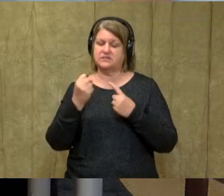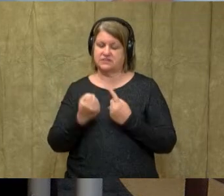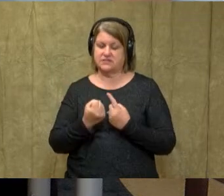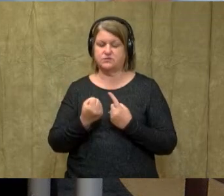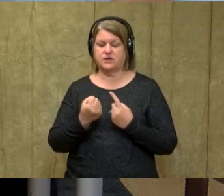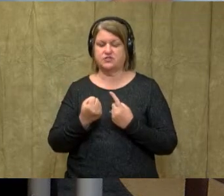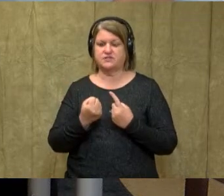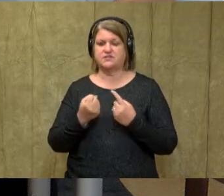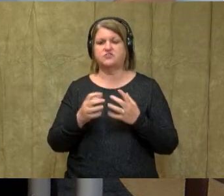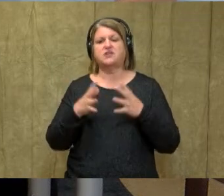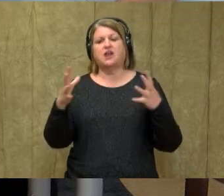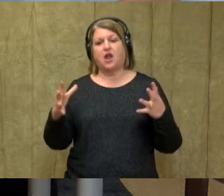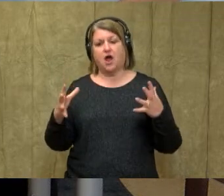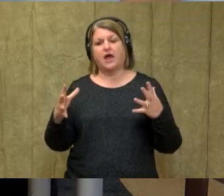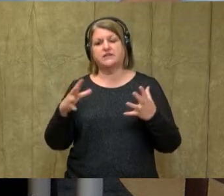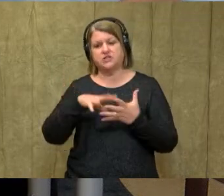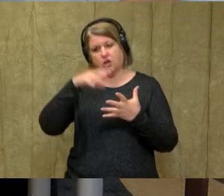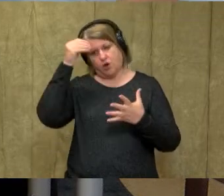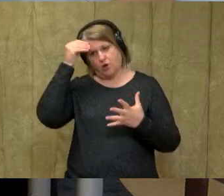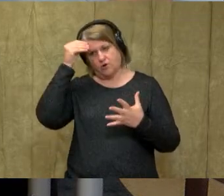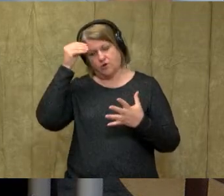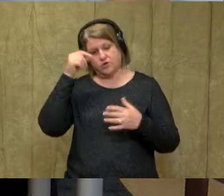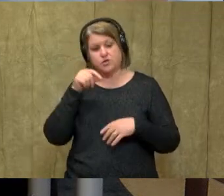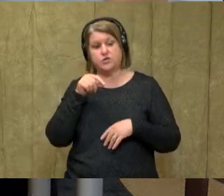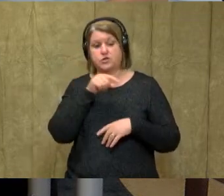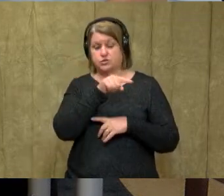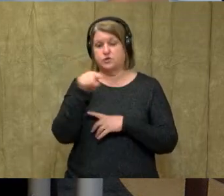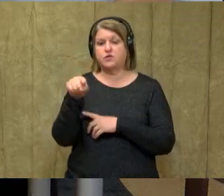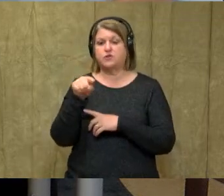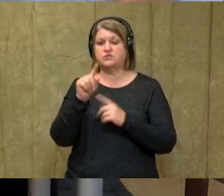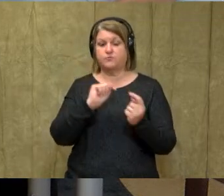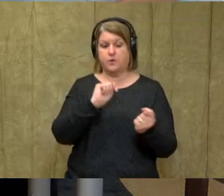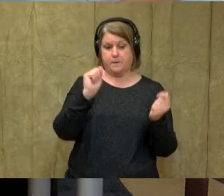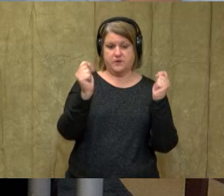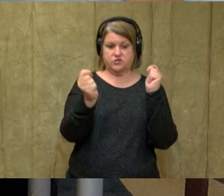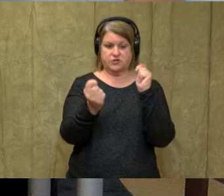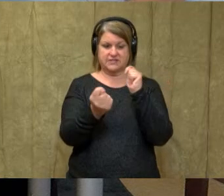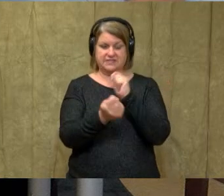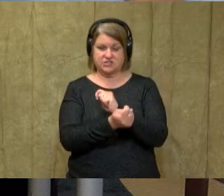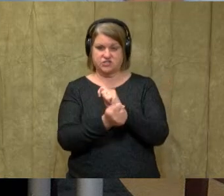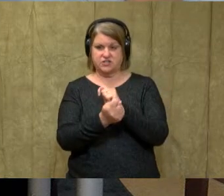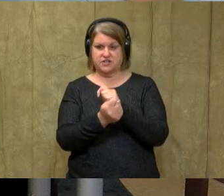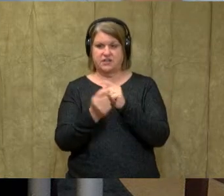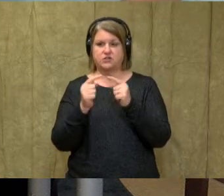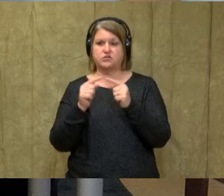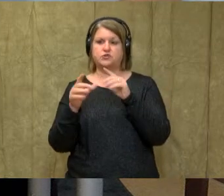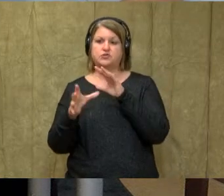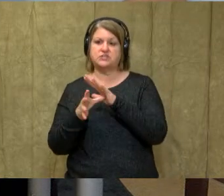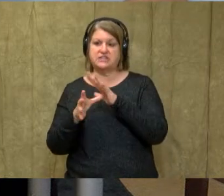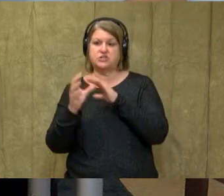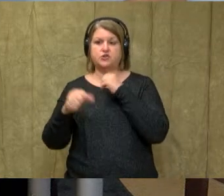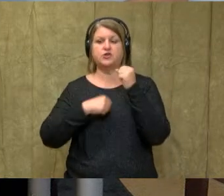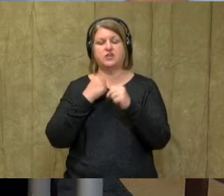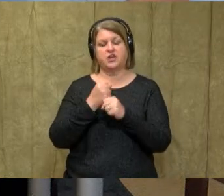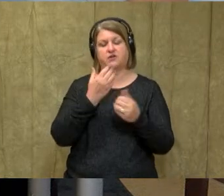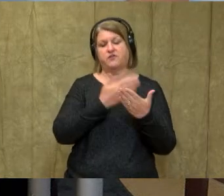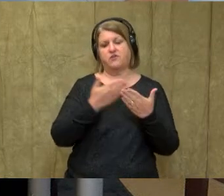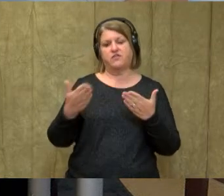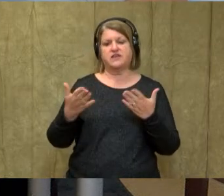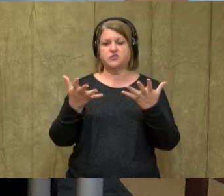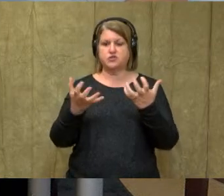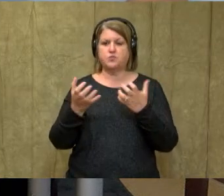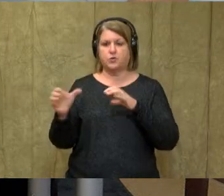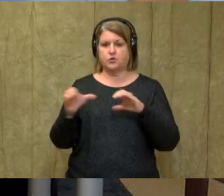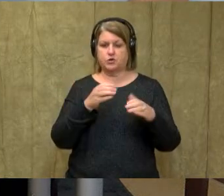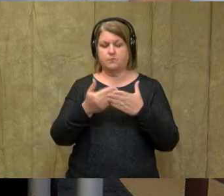learned. So those of you that will be transitioning to your senior year, there are usually things that you want to be doing prior to your